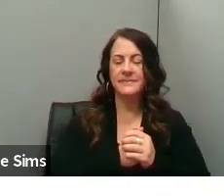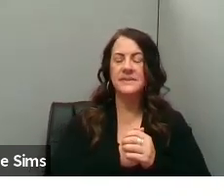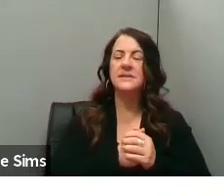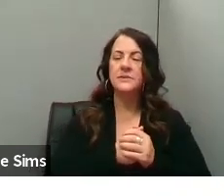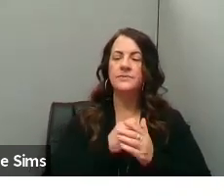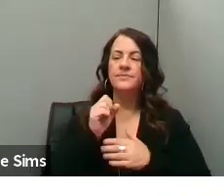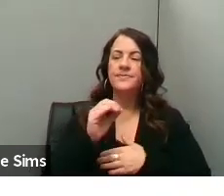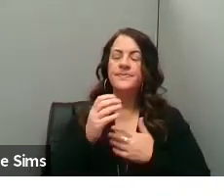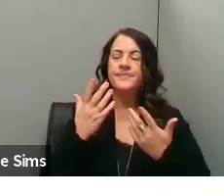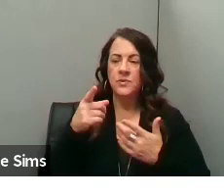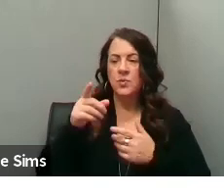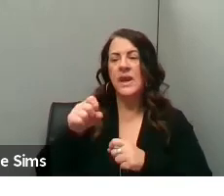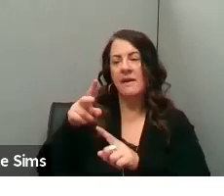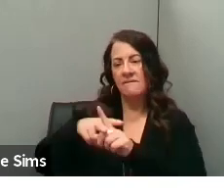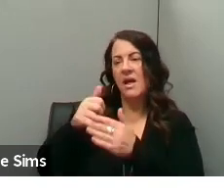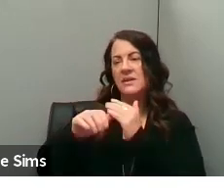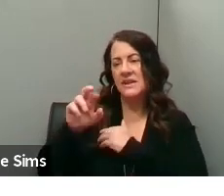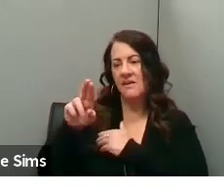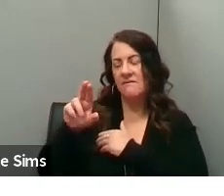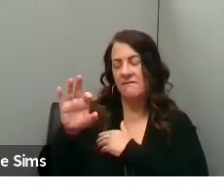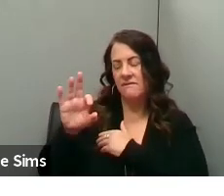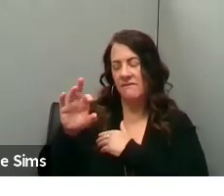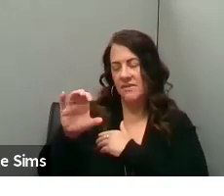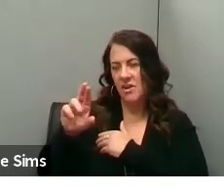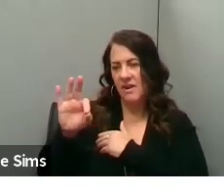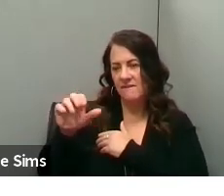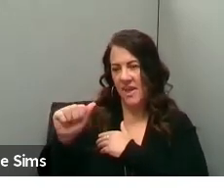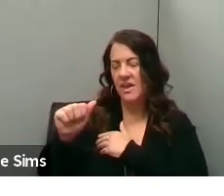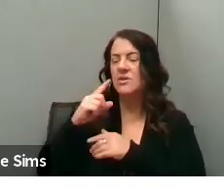partner. Next slide, please.